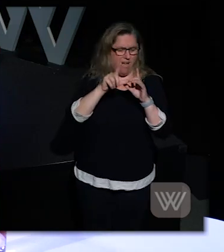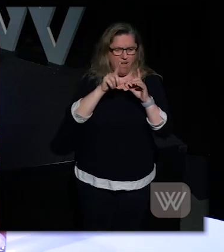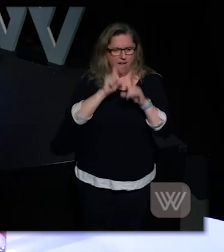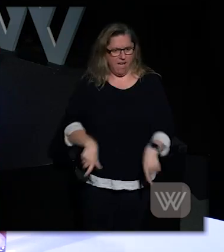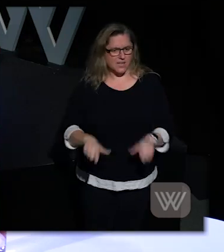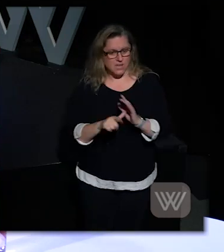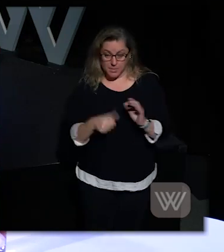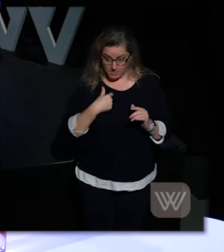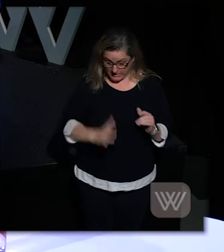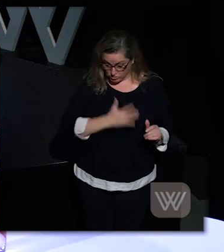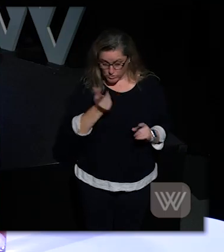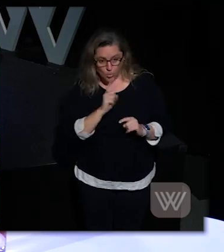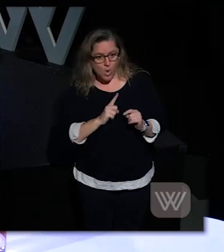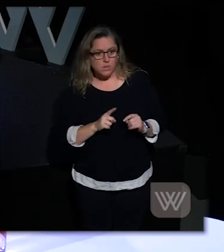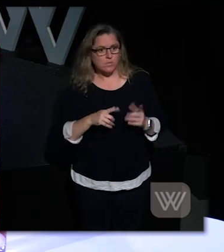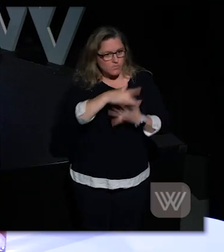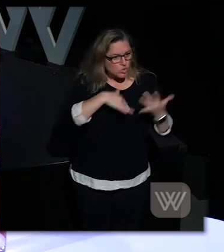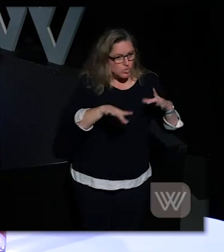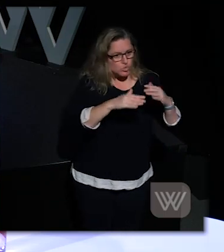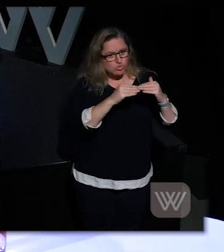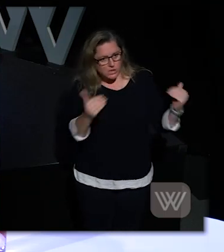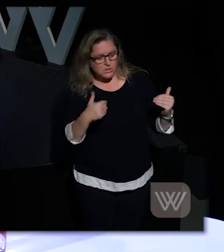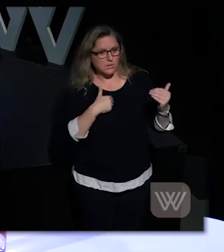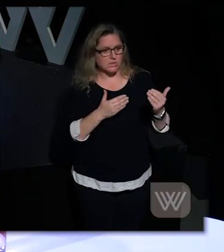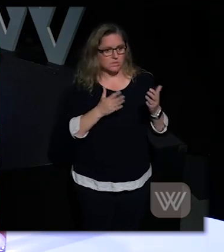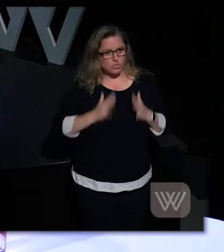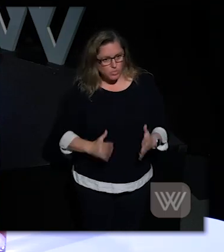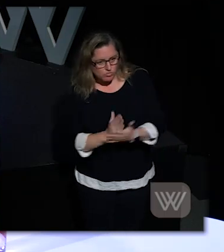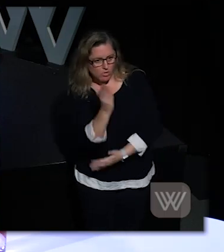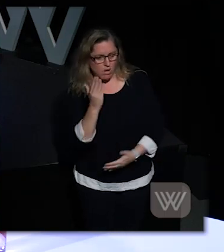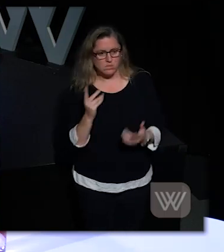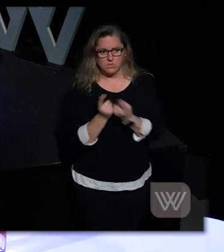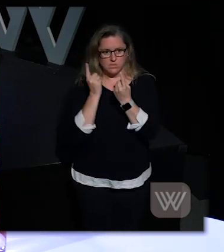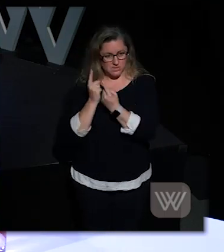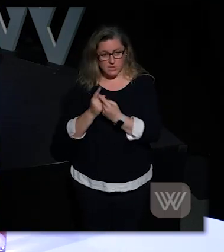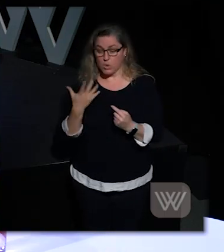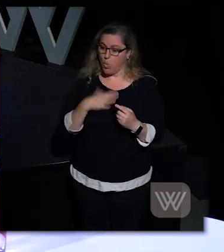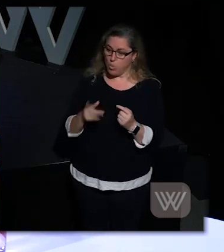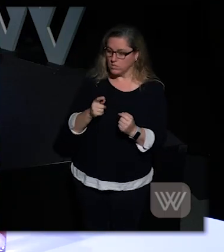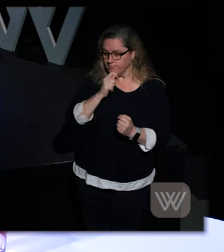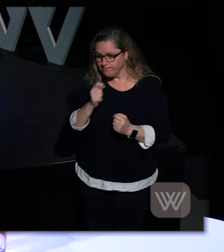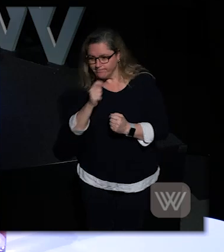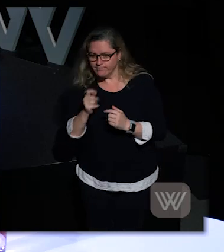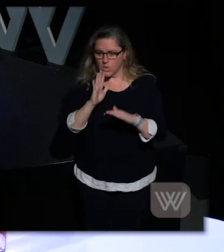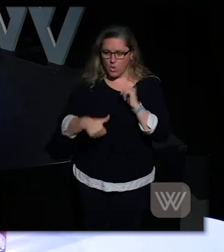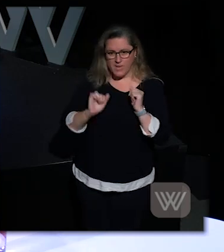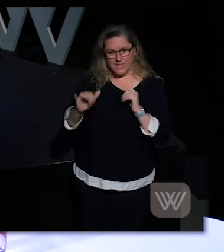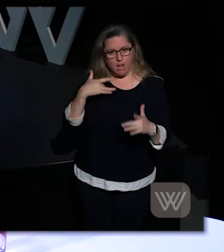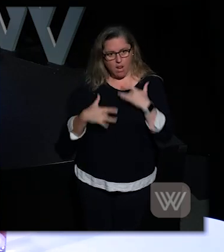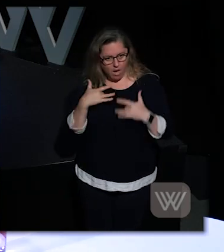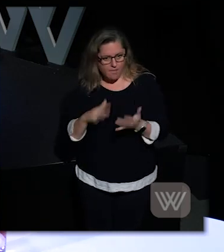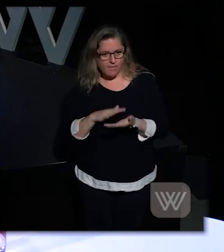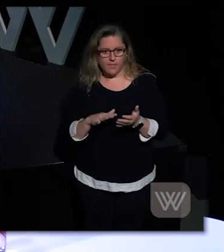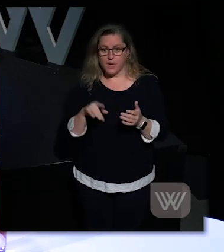social justice, human rights, those kinds of things. And so I really wanted to do a series of features just about their lives and the way that they were treated. And